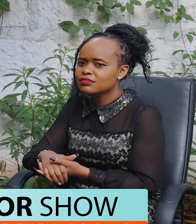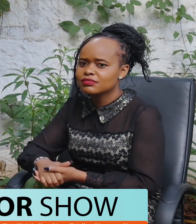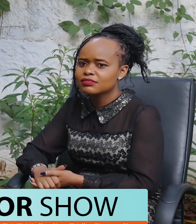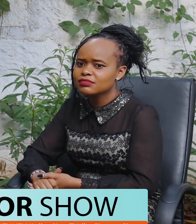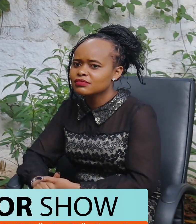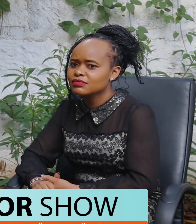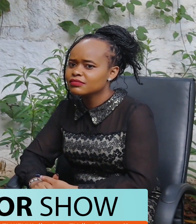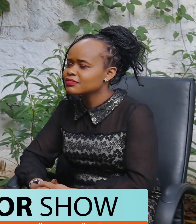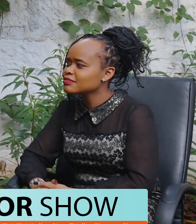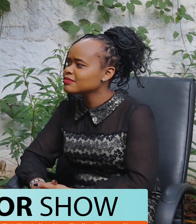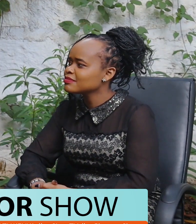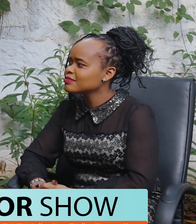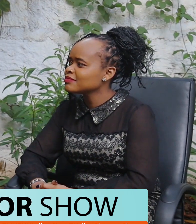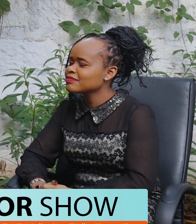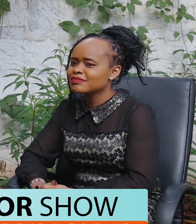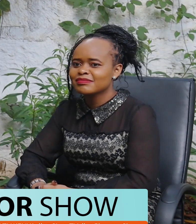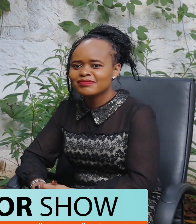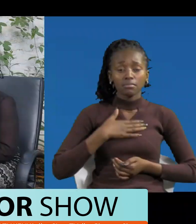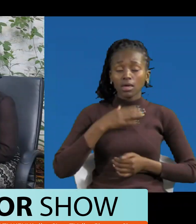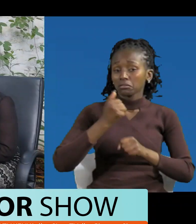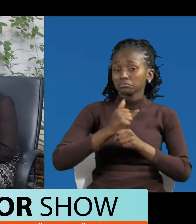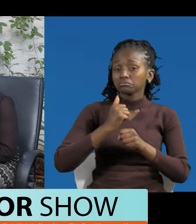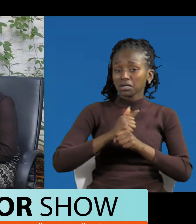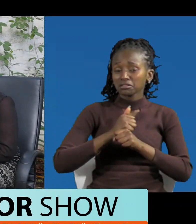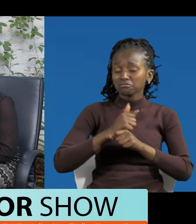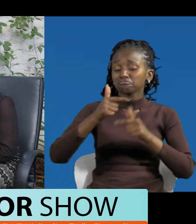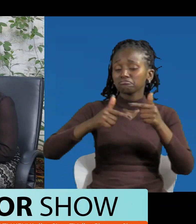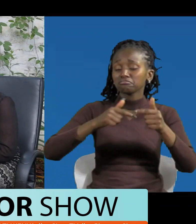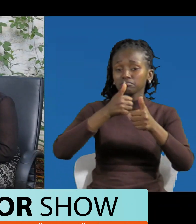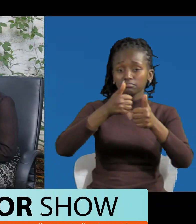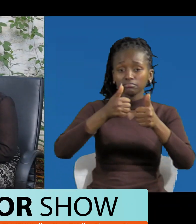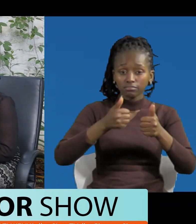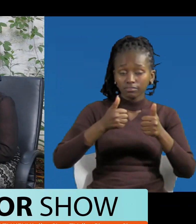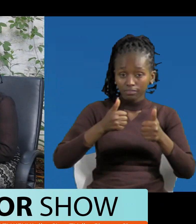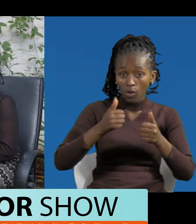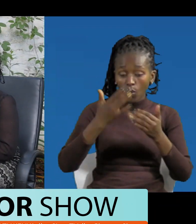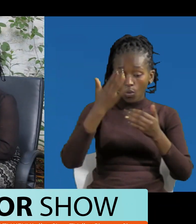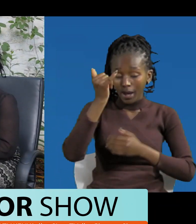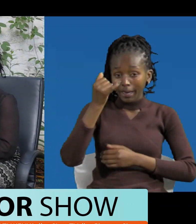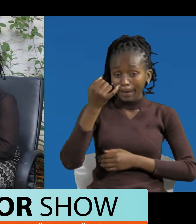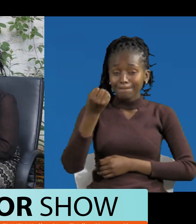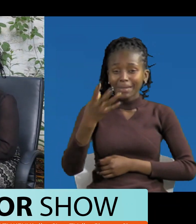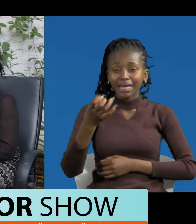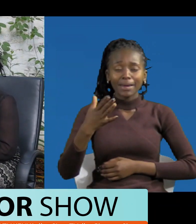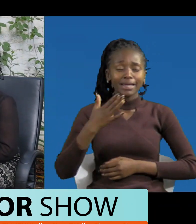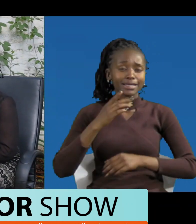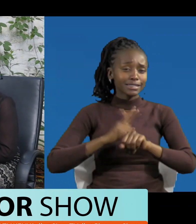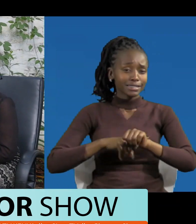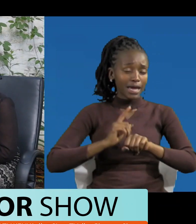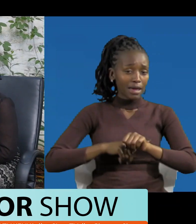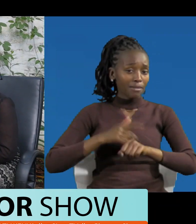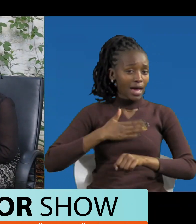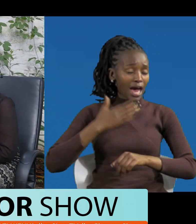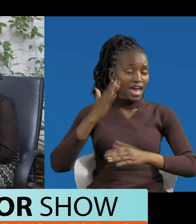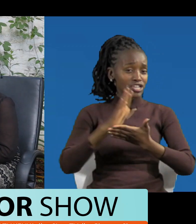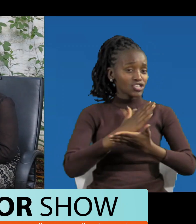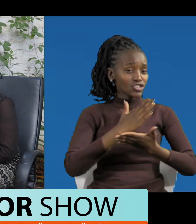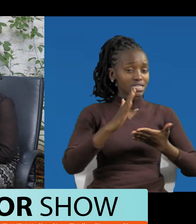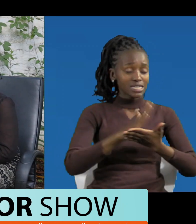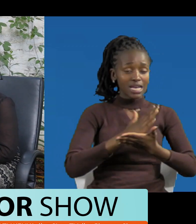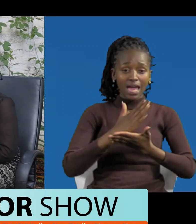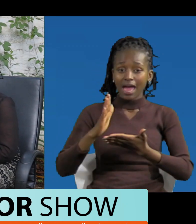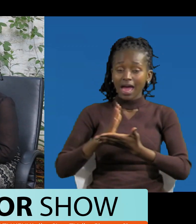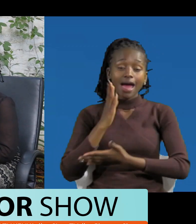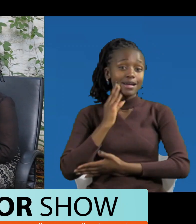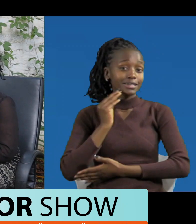work, how is that going? It's going very well because most of the time I love sharing most of the experiences that I